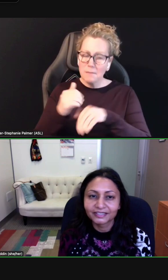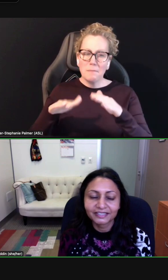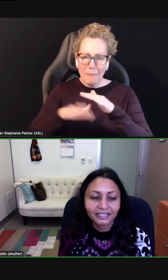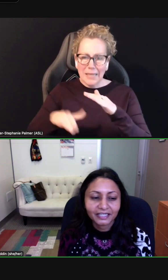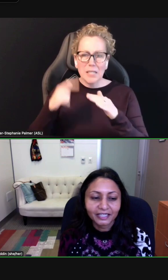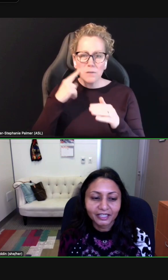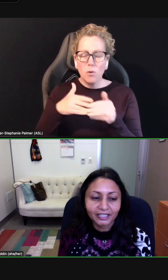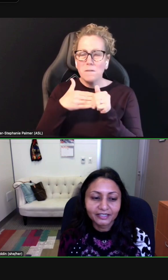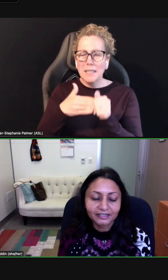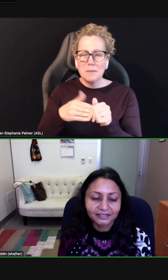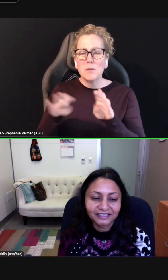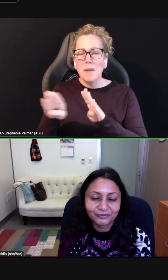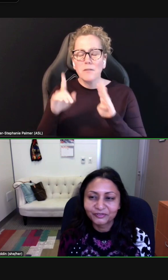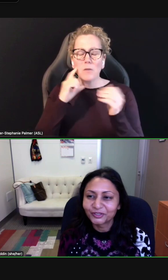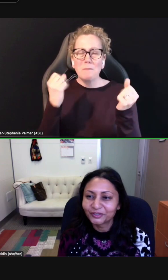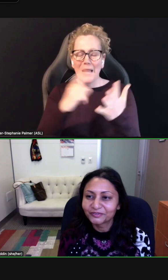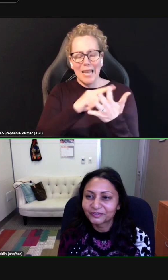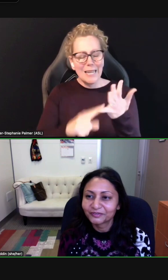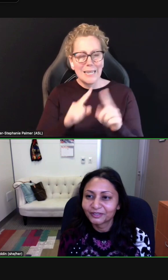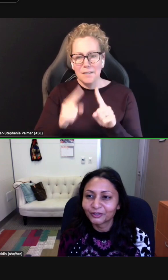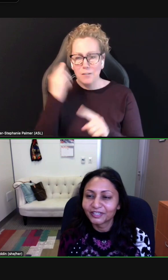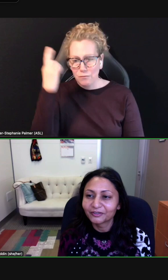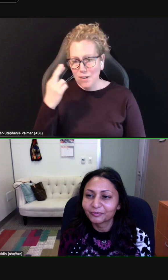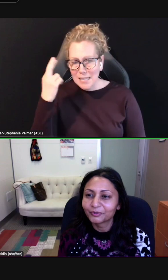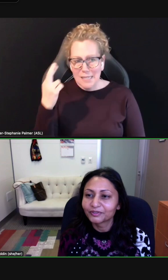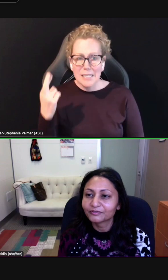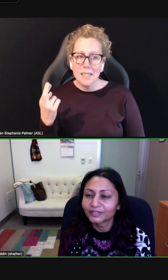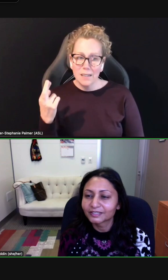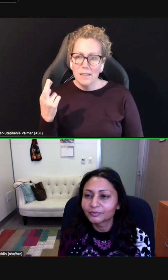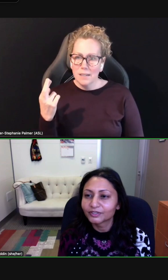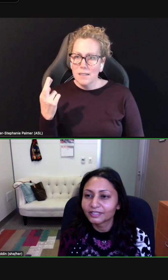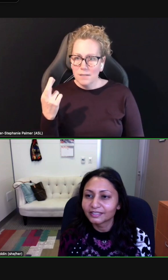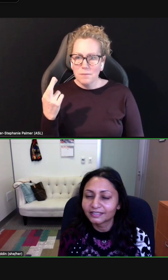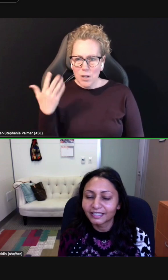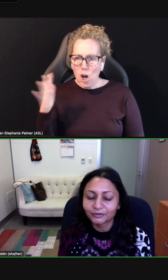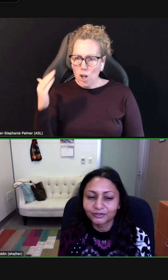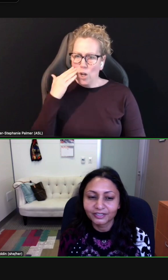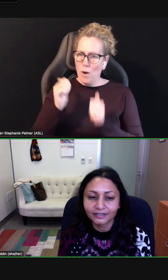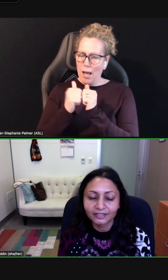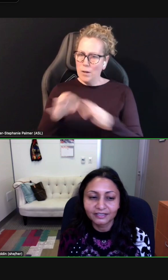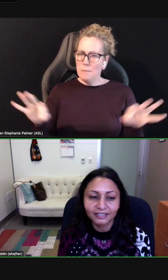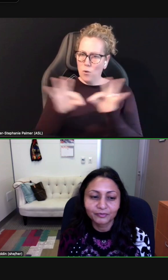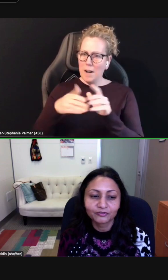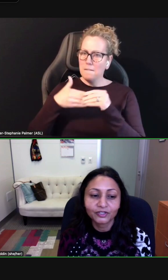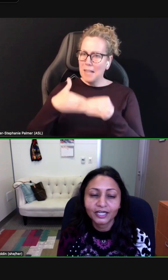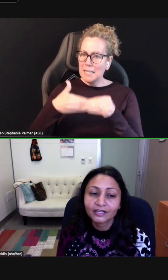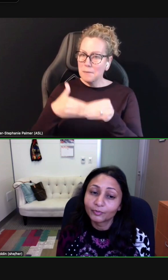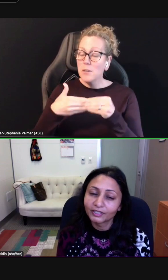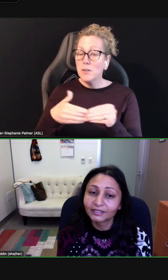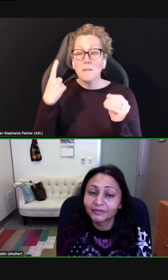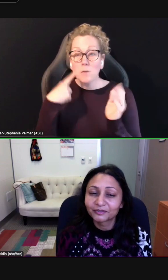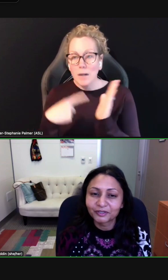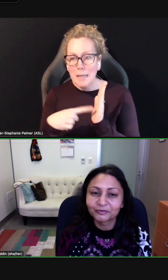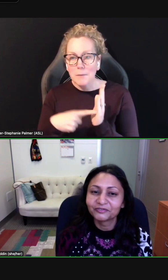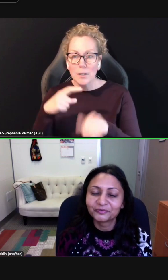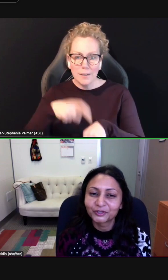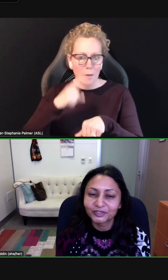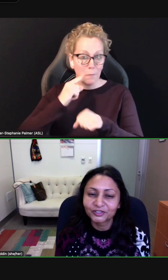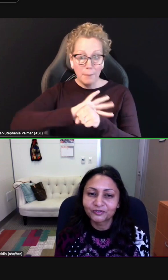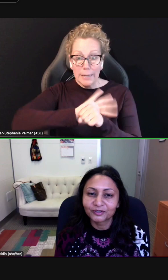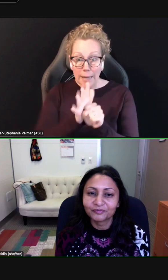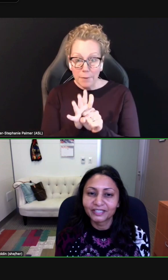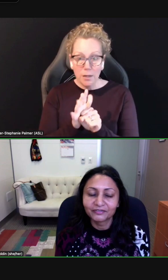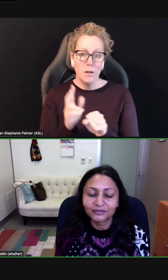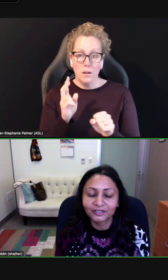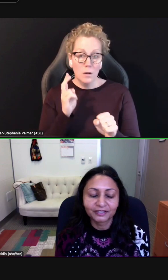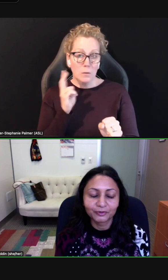of reasons, as we've all learned how important flexibility is now during the time of the pandemic, where we've